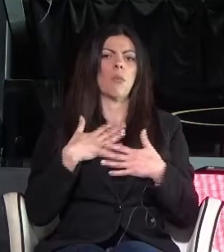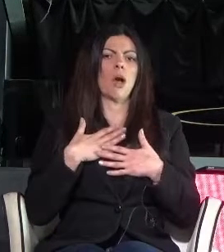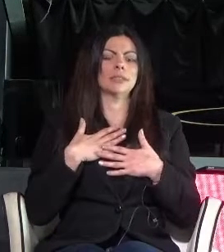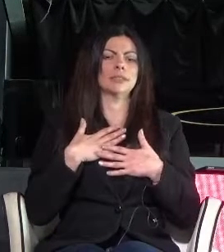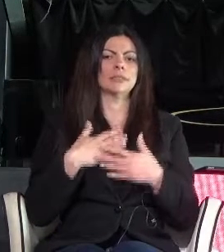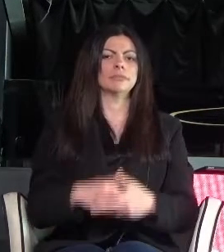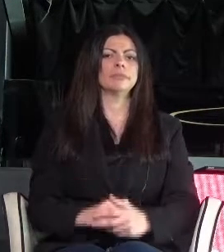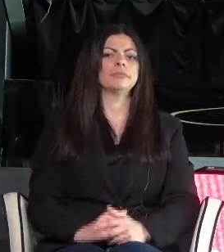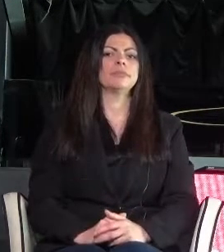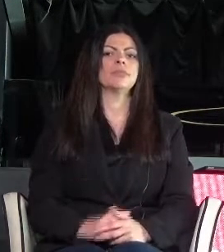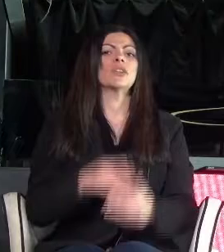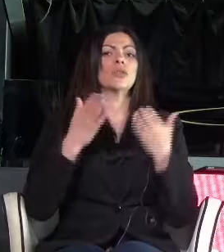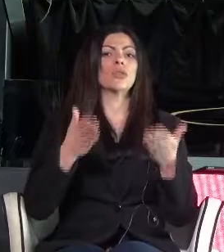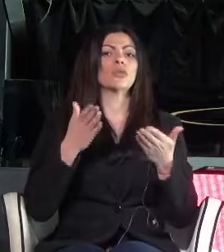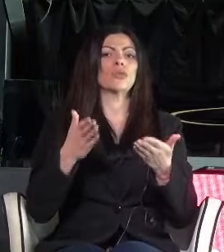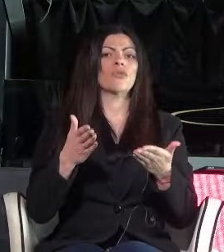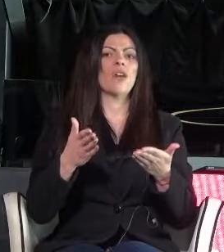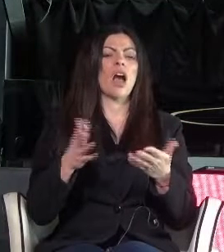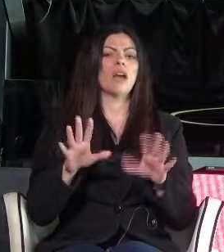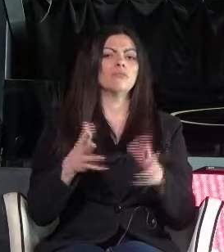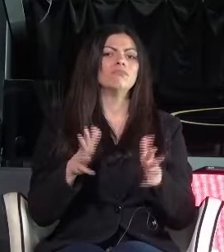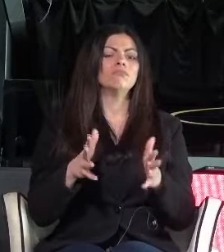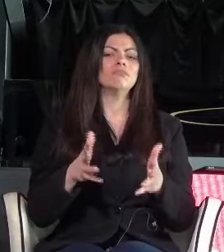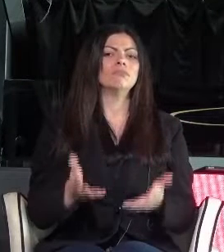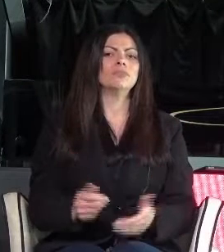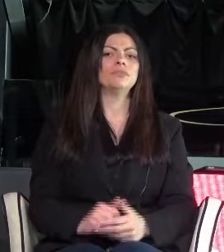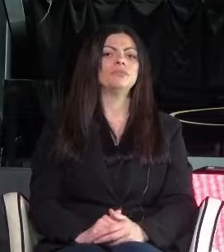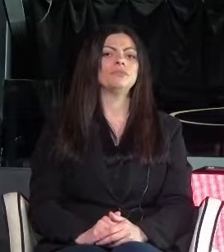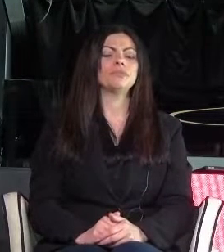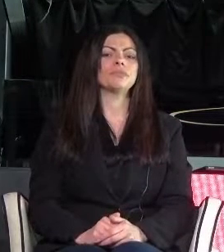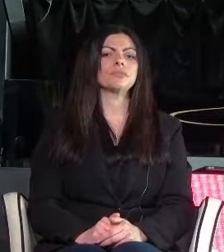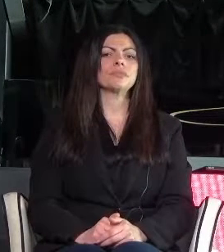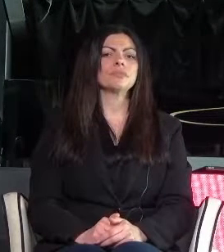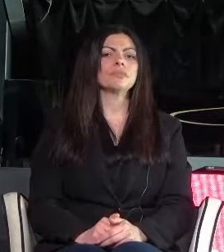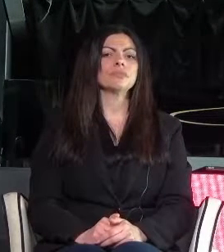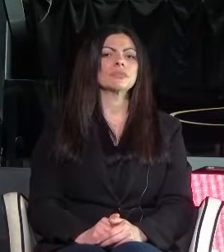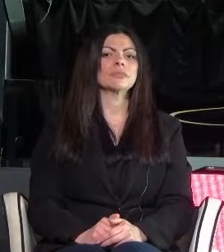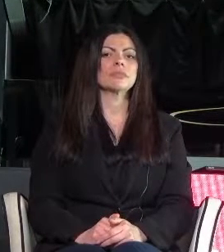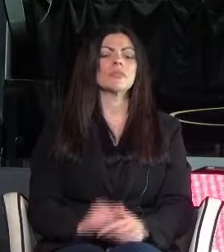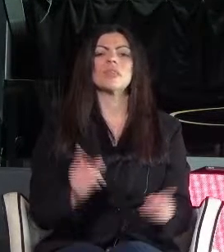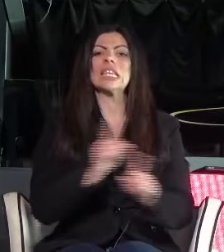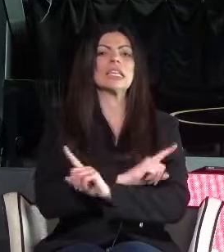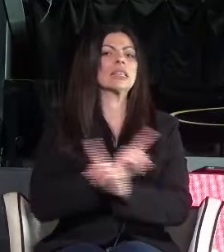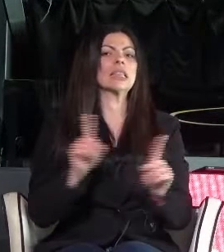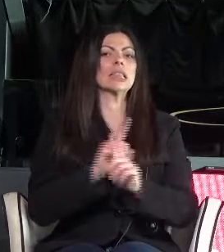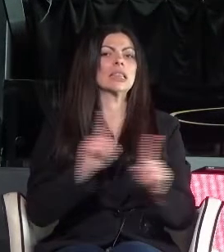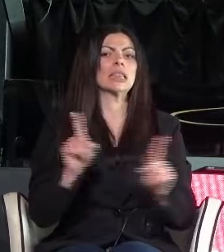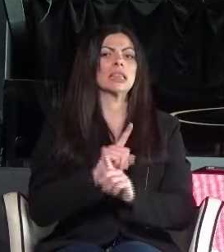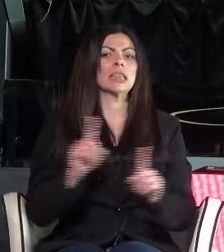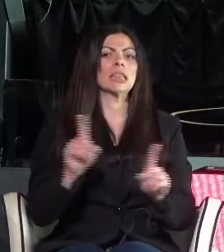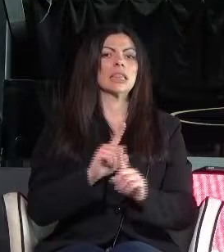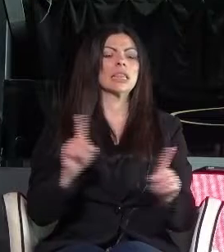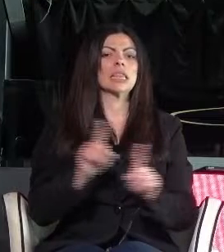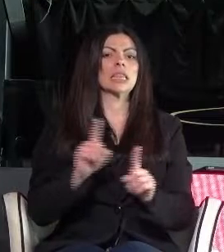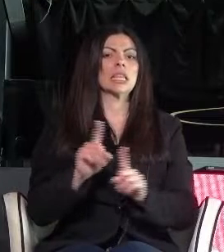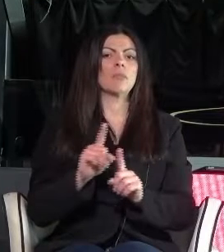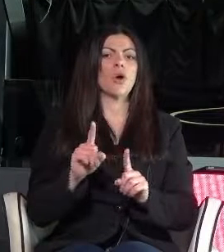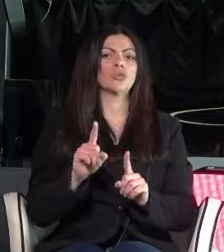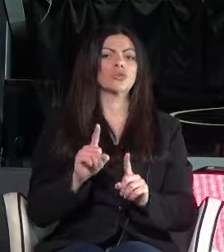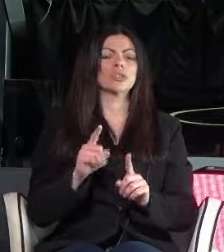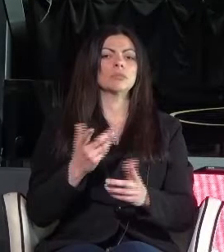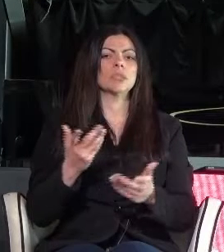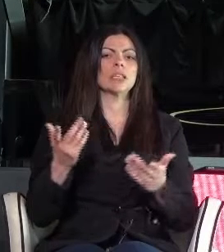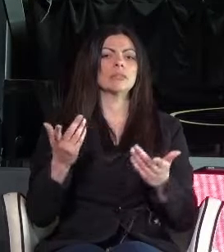of every Eastern European that Russia would go into war against Ukraine. And I also think this is one